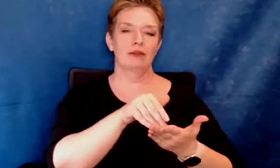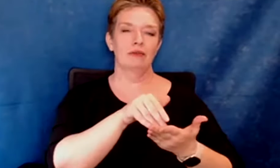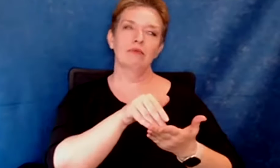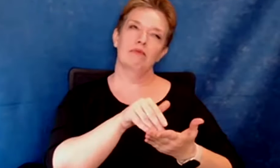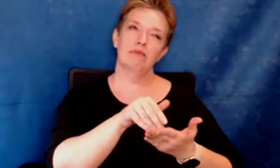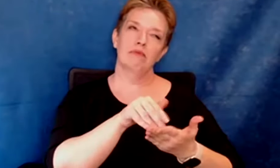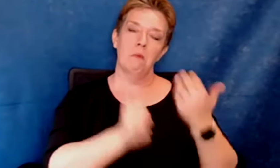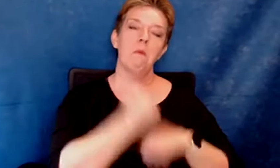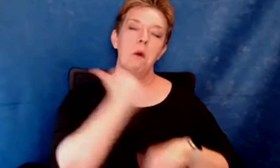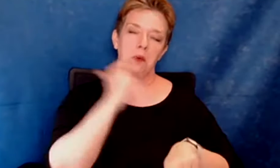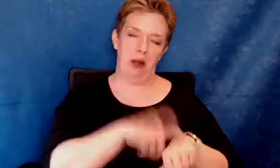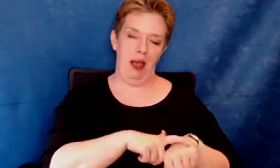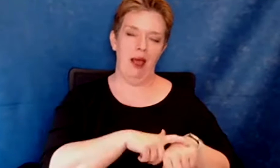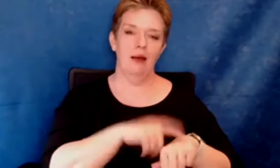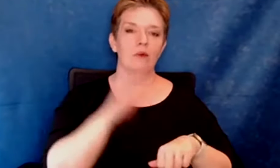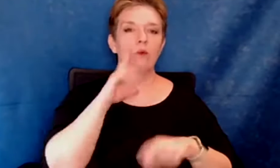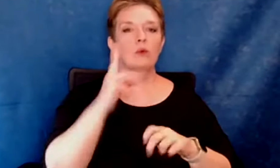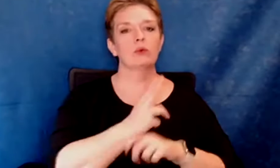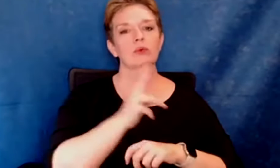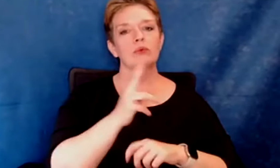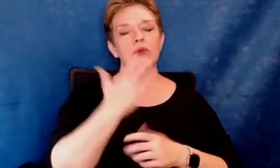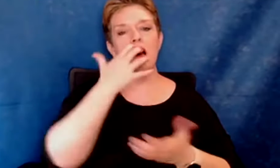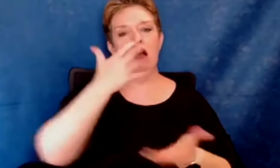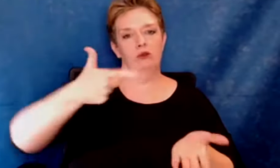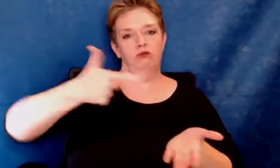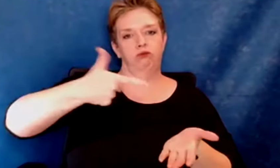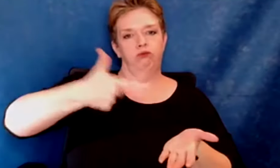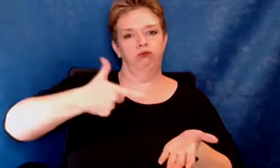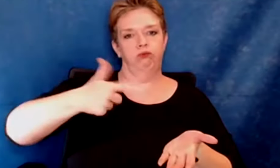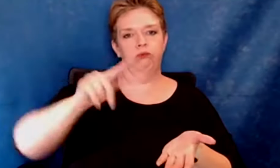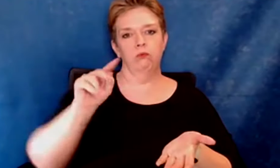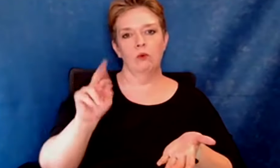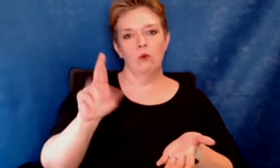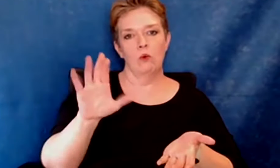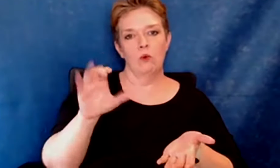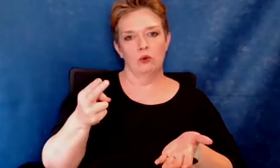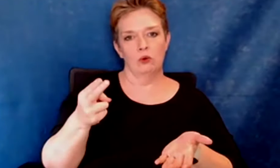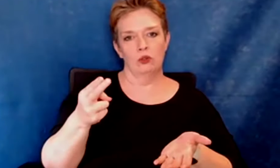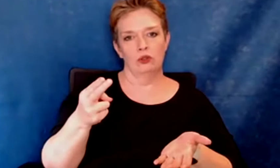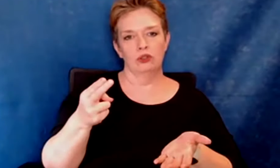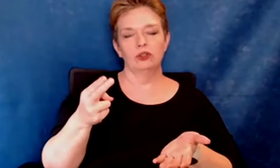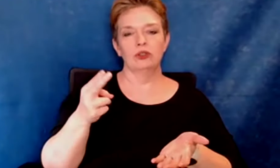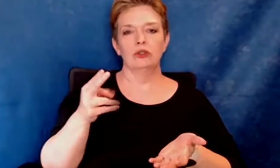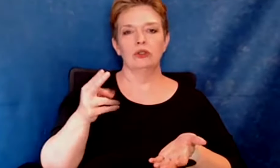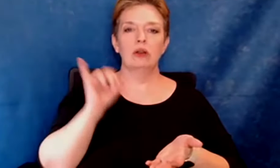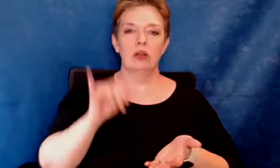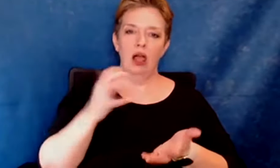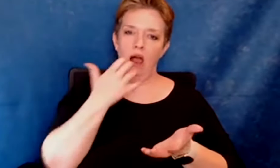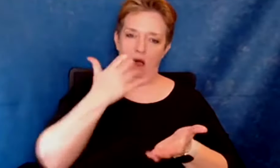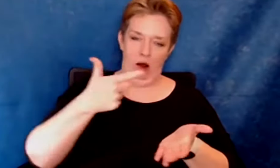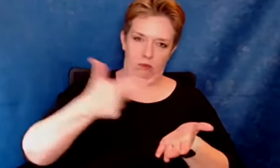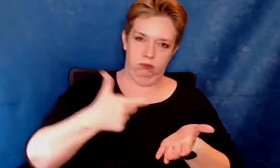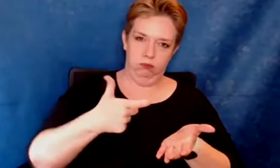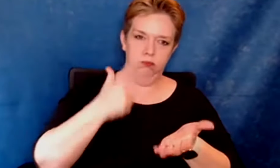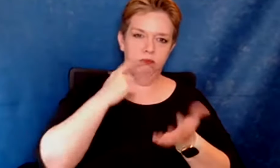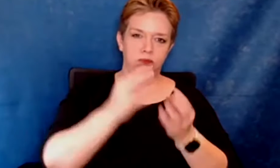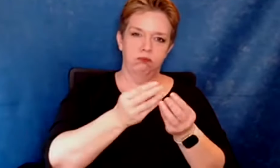connections, you're using a torch to soften the metals called annealing, or to melt pieces